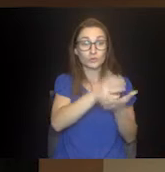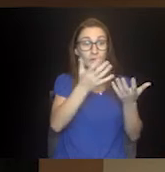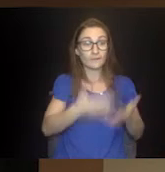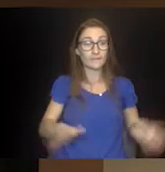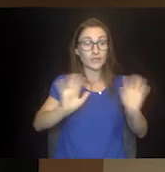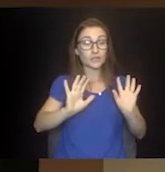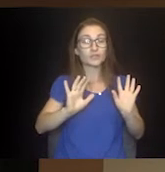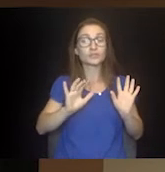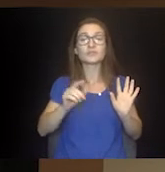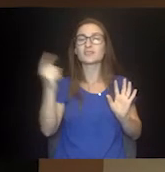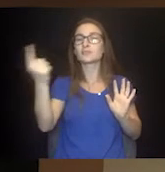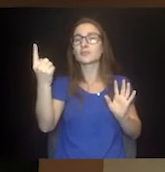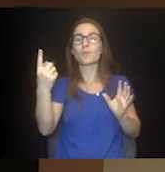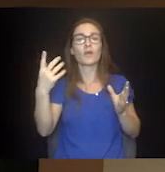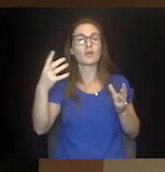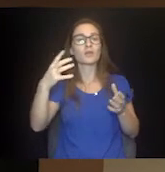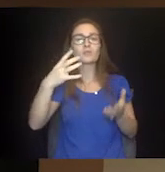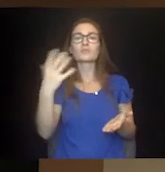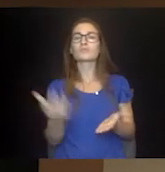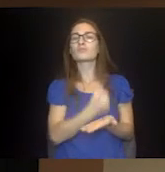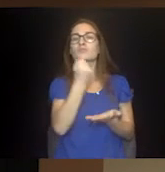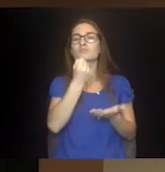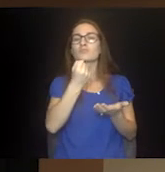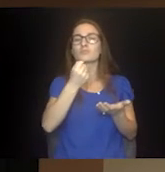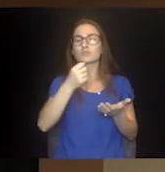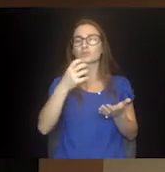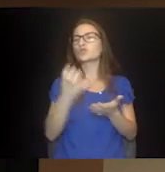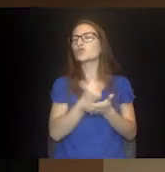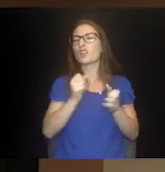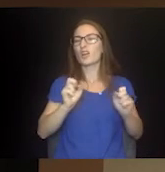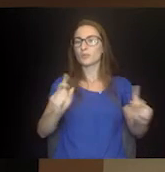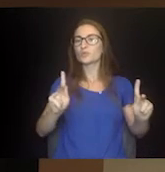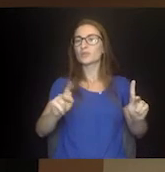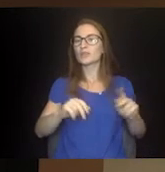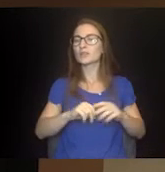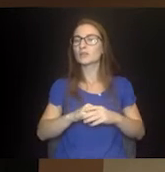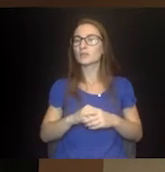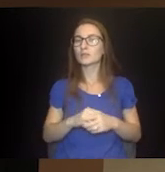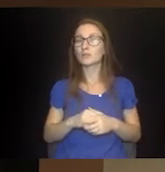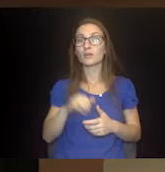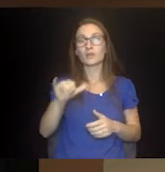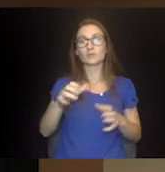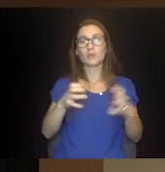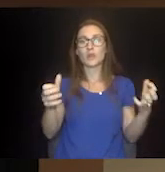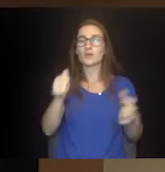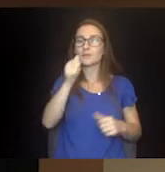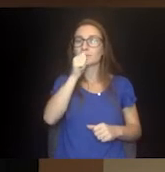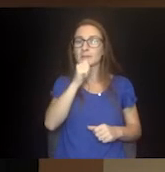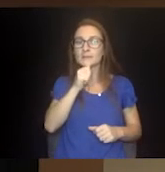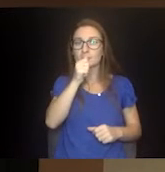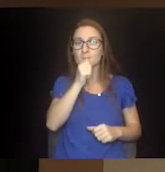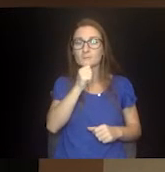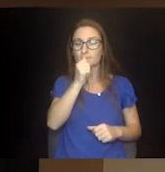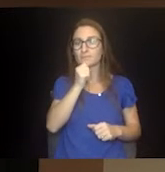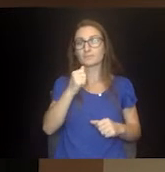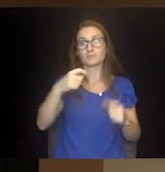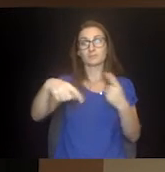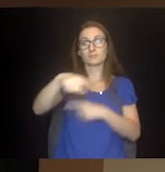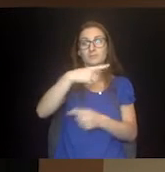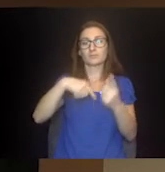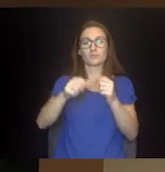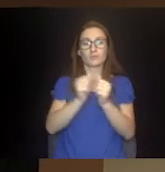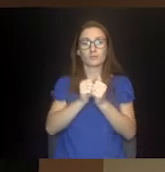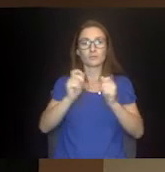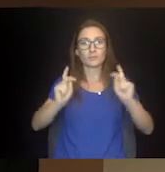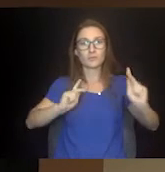after I finished school, and I am where I am now. And that was a lot on having a lot of patience, hanging out